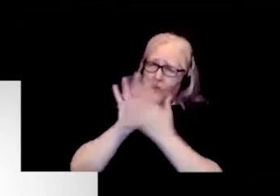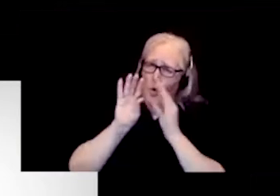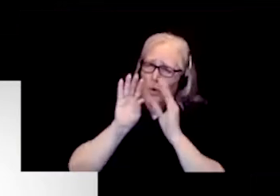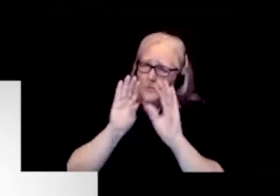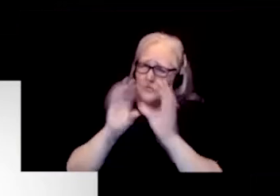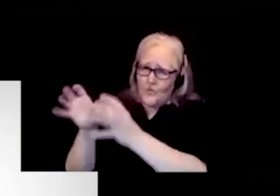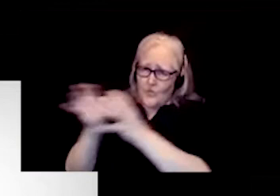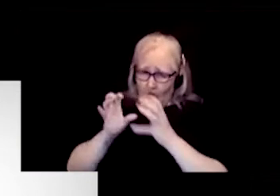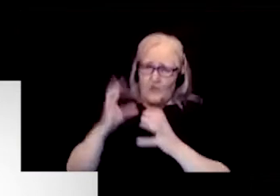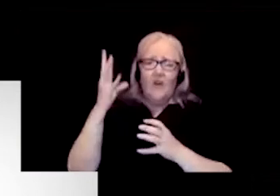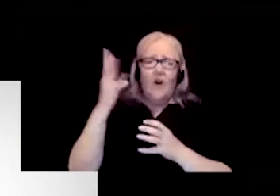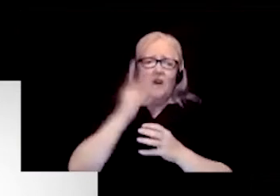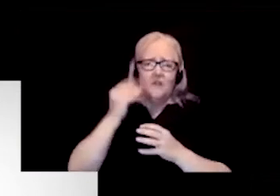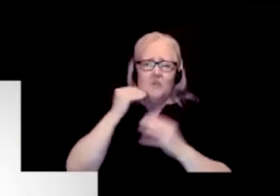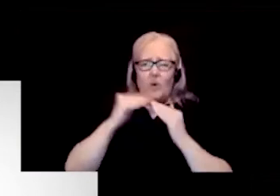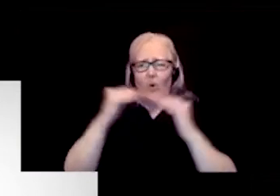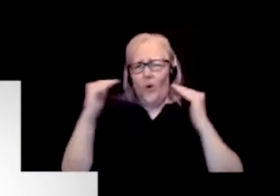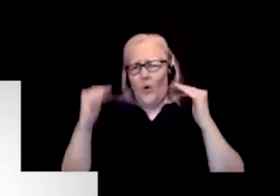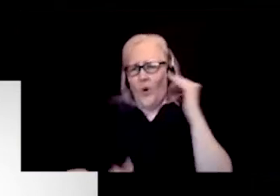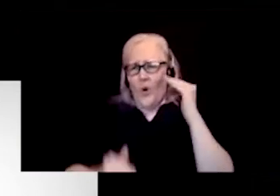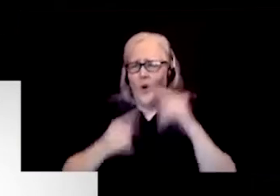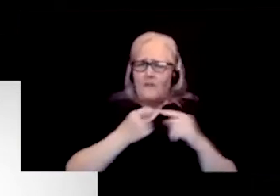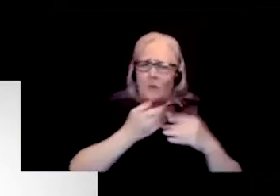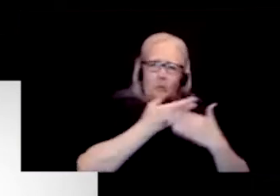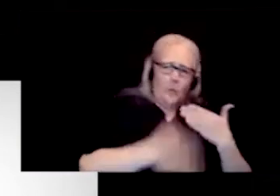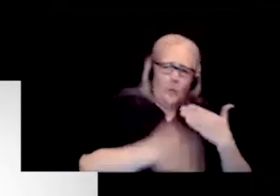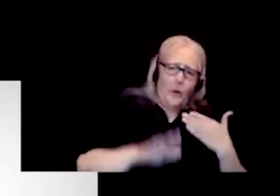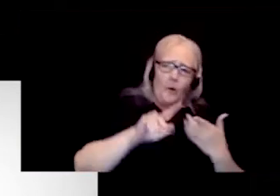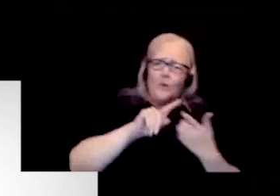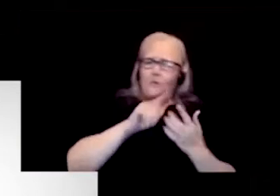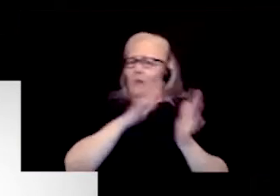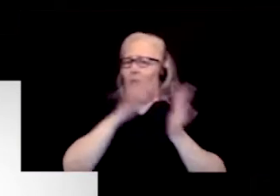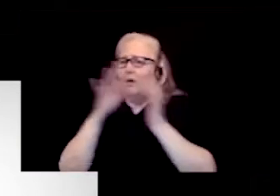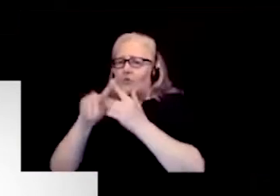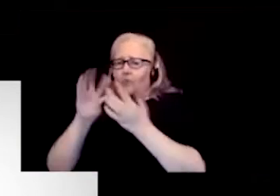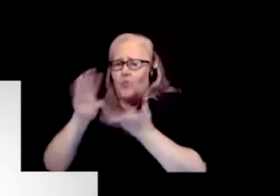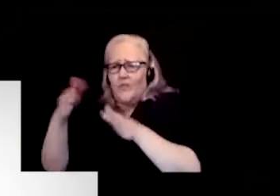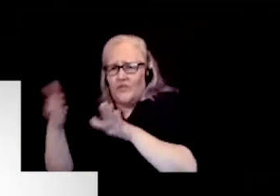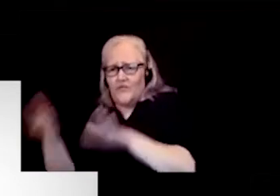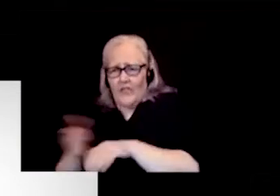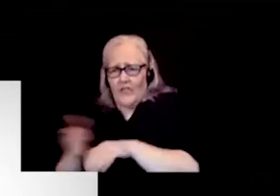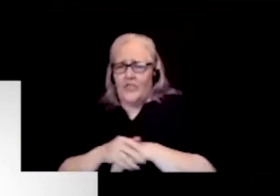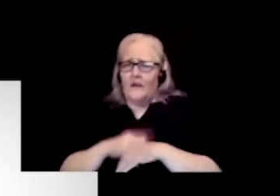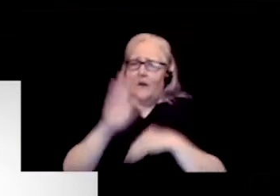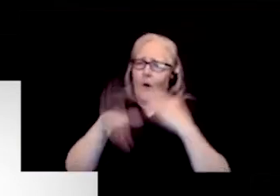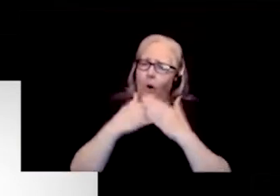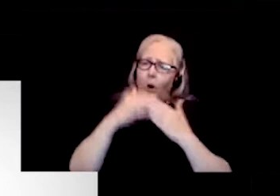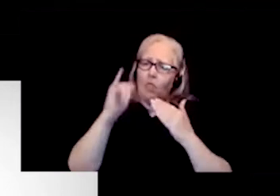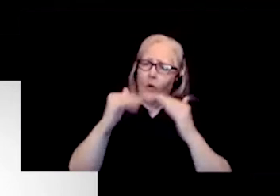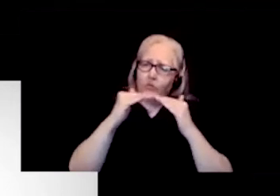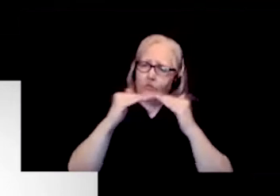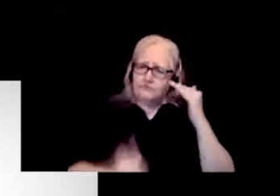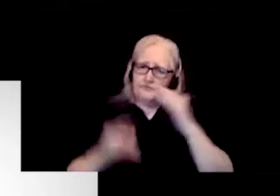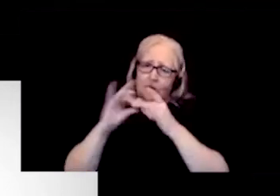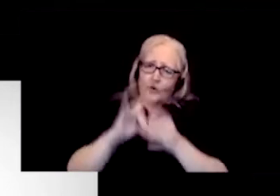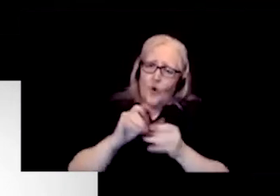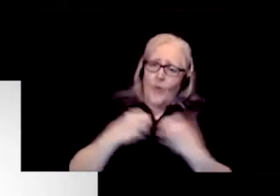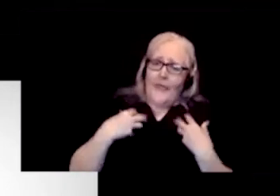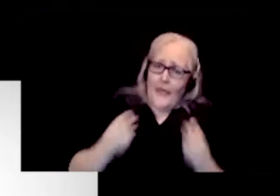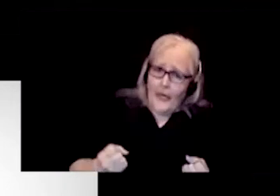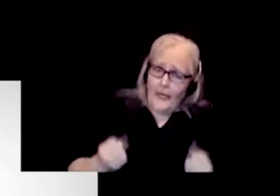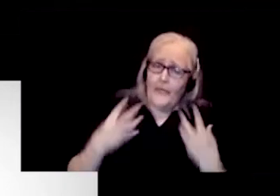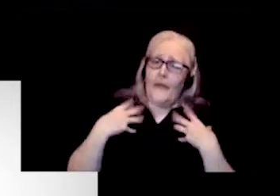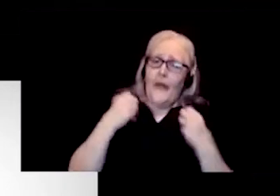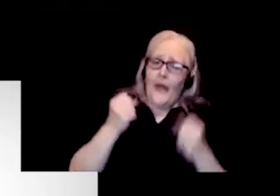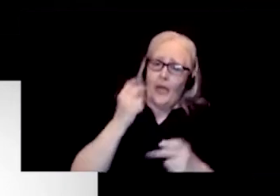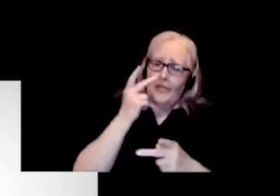course, from womb to tomb. The inequities in health and healthcare are widely documented, as